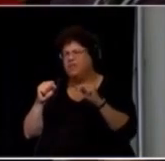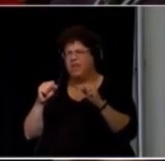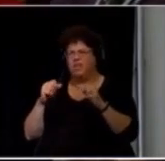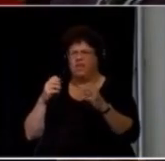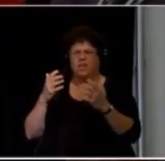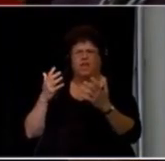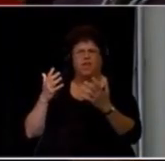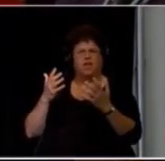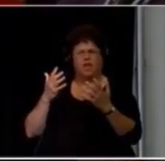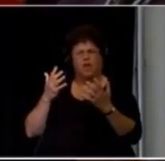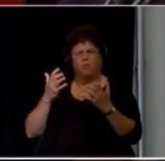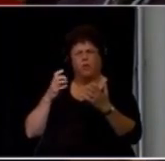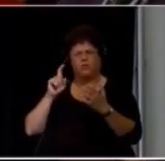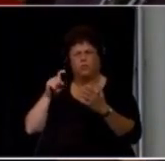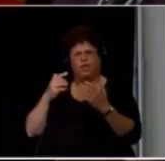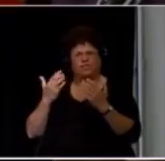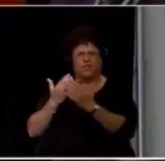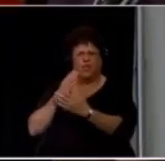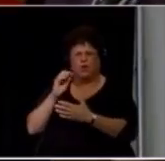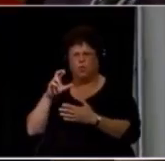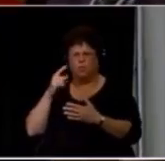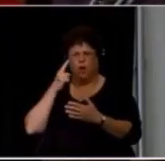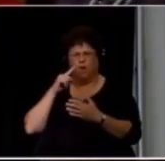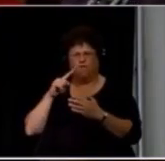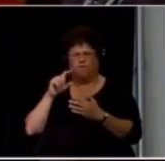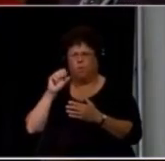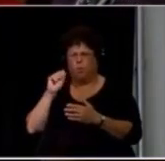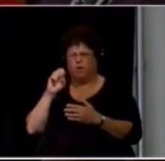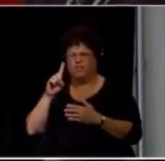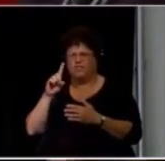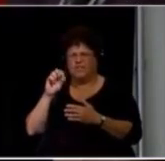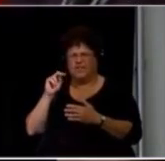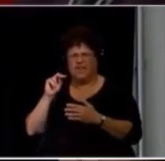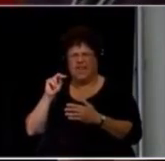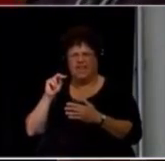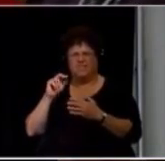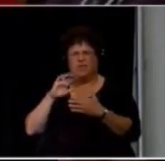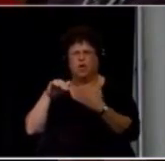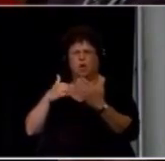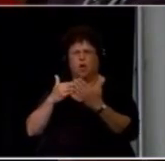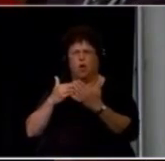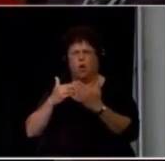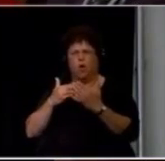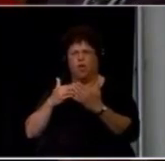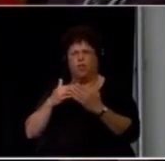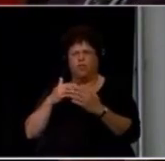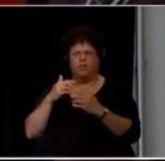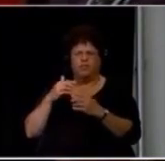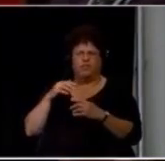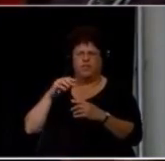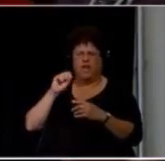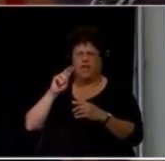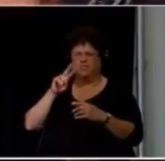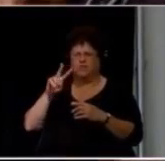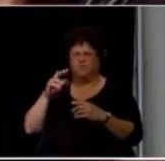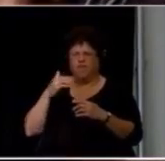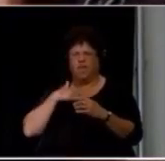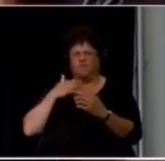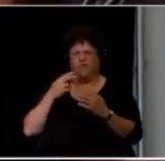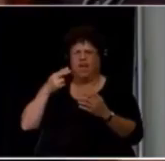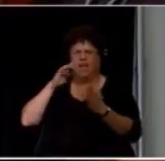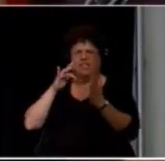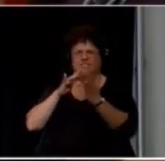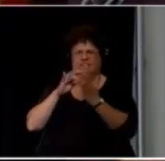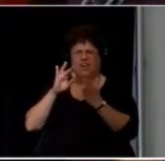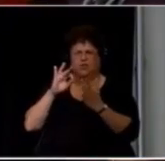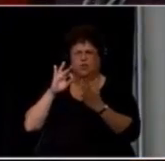for sedans. What should we expect for Model X? Because all the other SUVs have like high center of gravity, and rollover is a problem, those types of things.